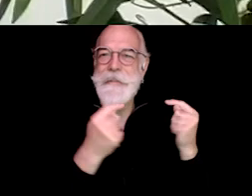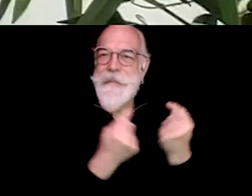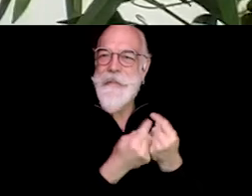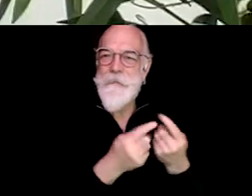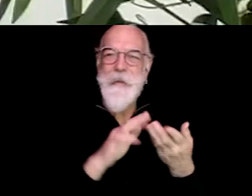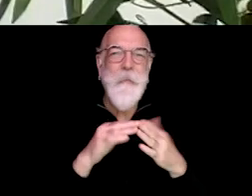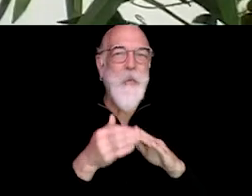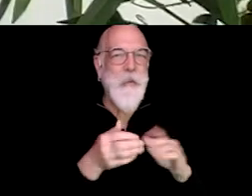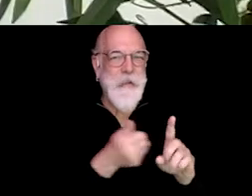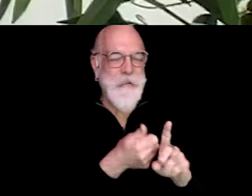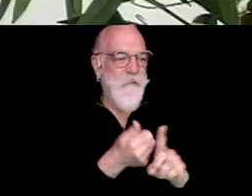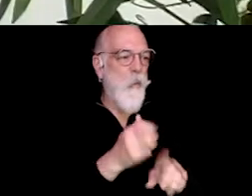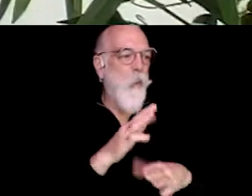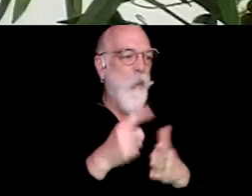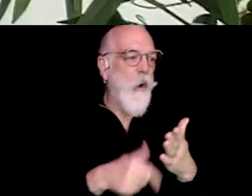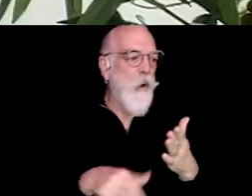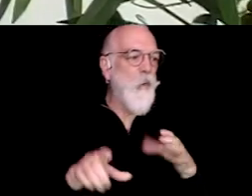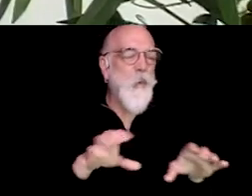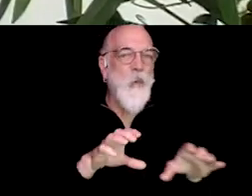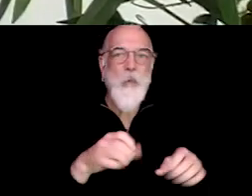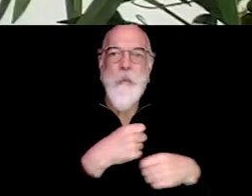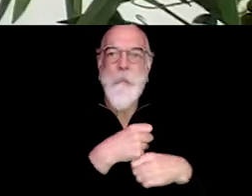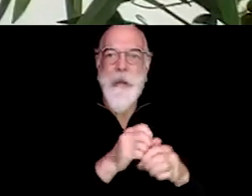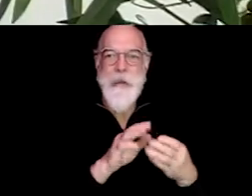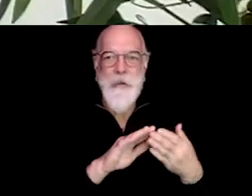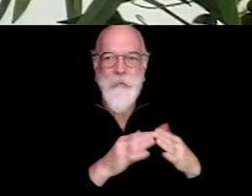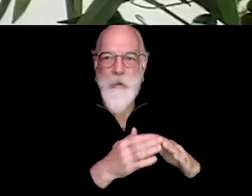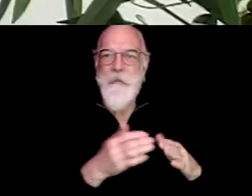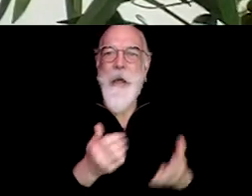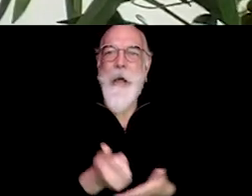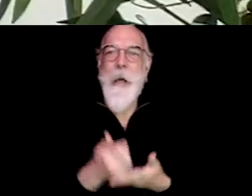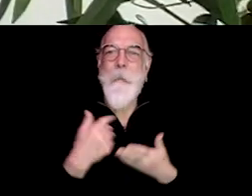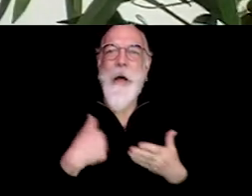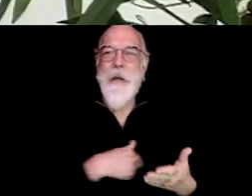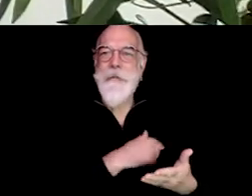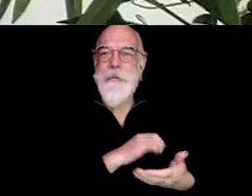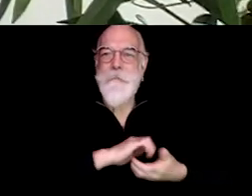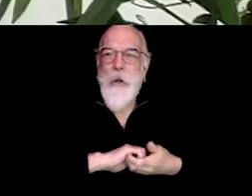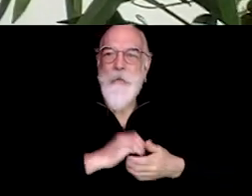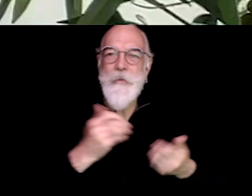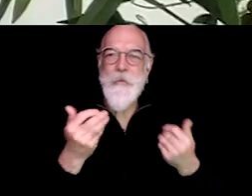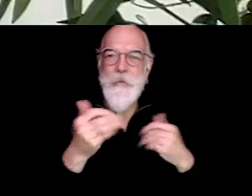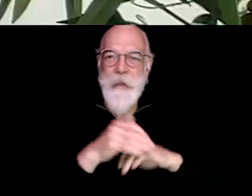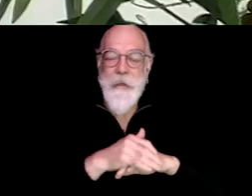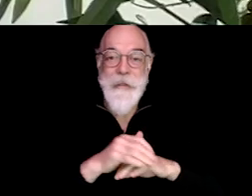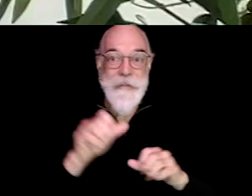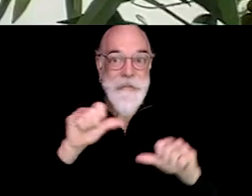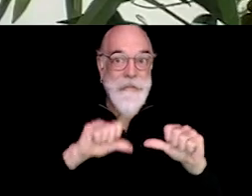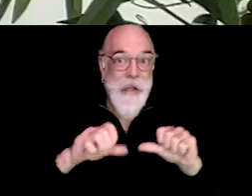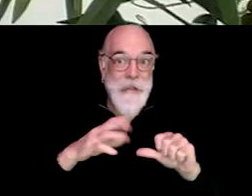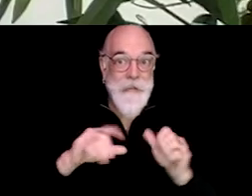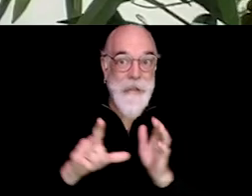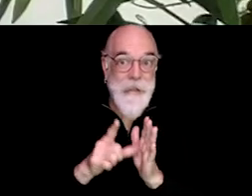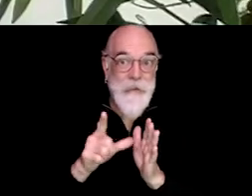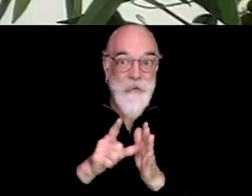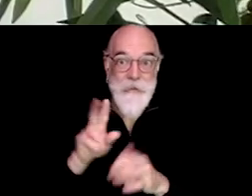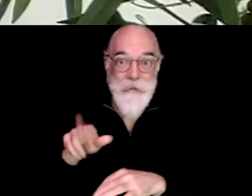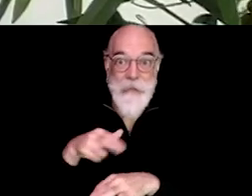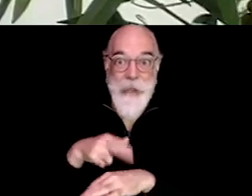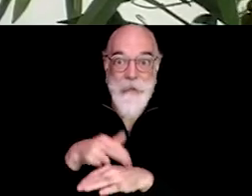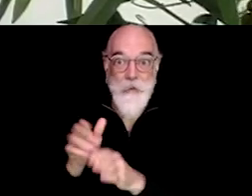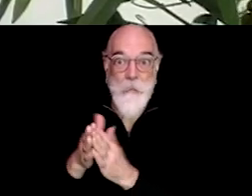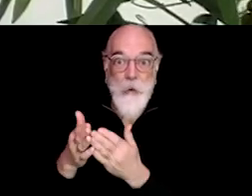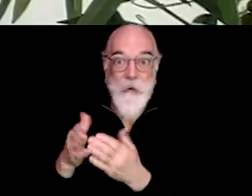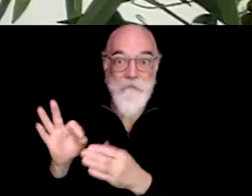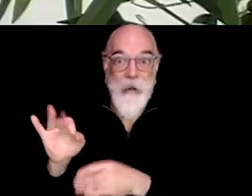you do to create community around books and for partnering with us on this event tonight. Science and Literature is the National Book Foundation's newest